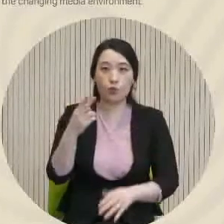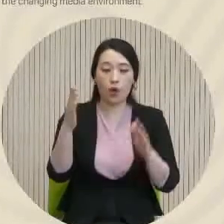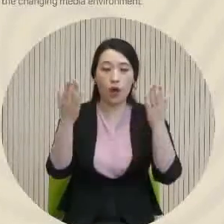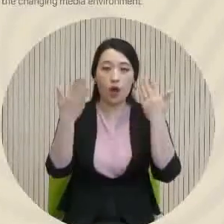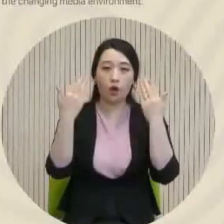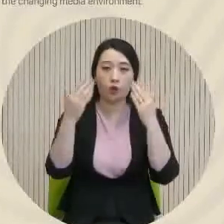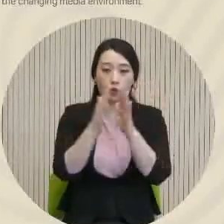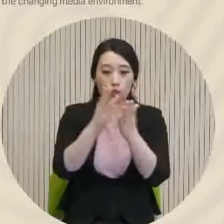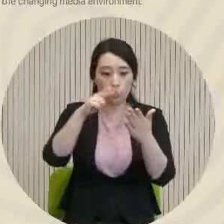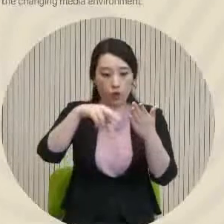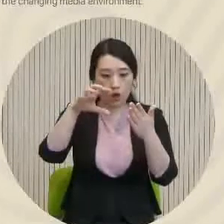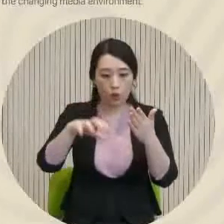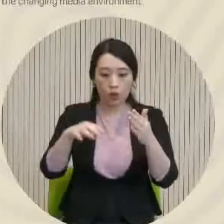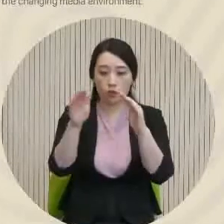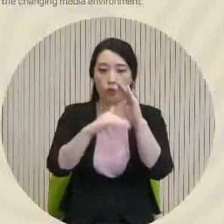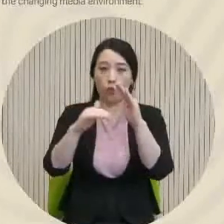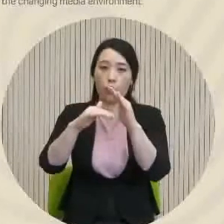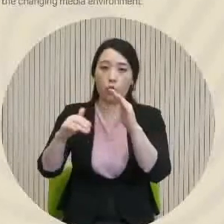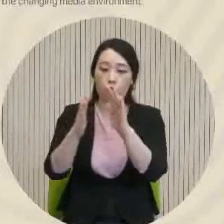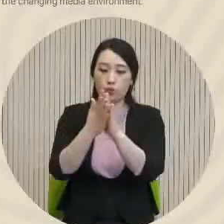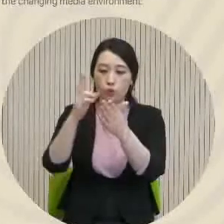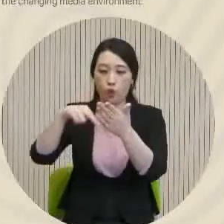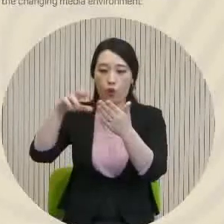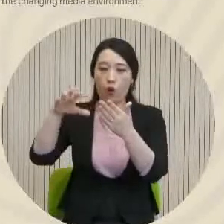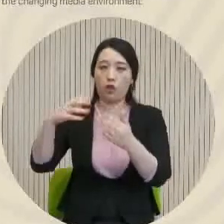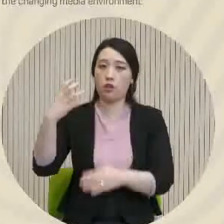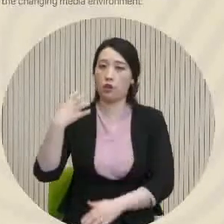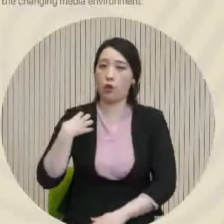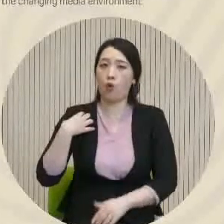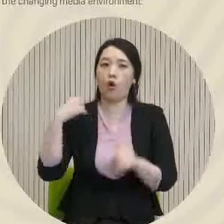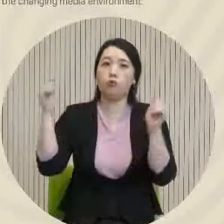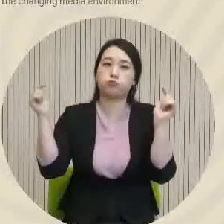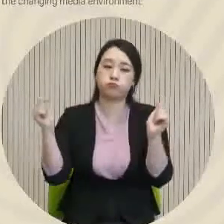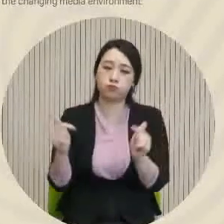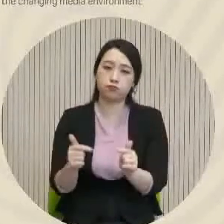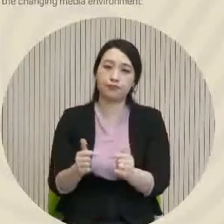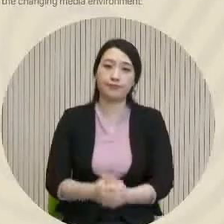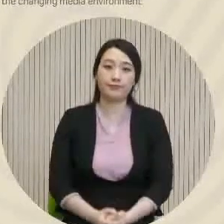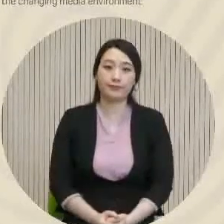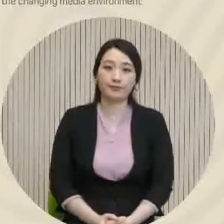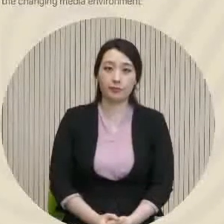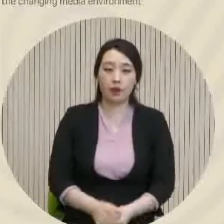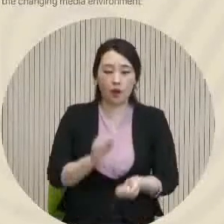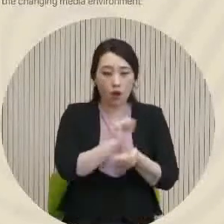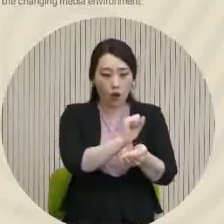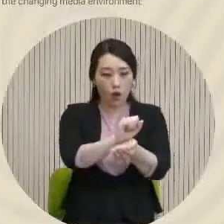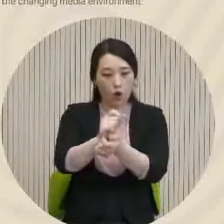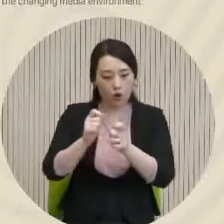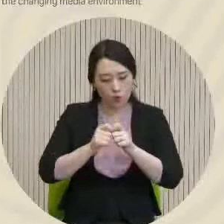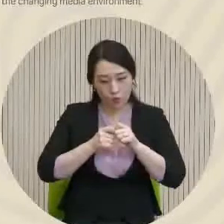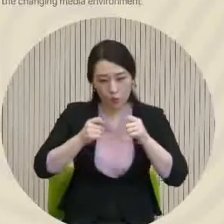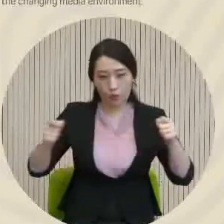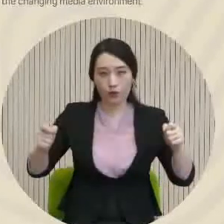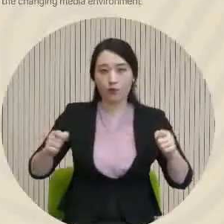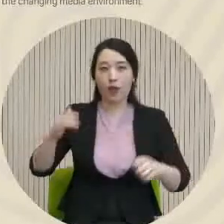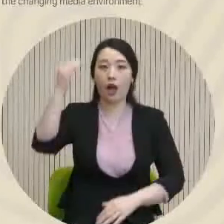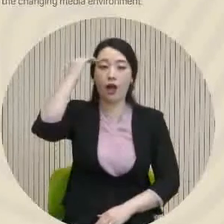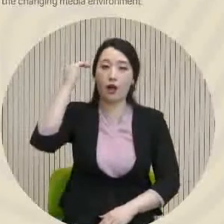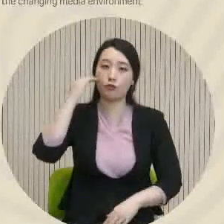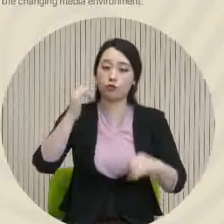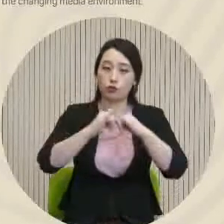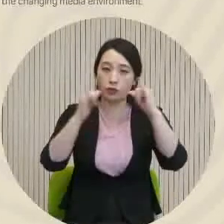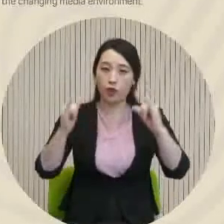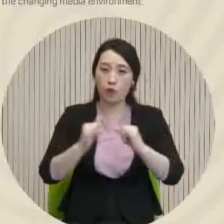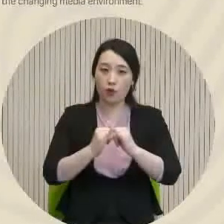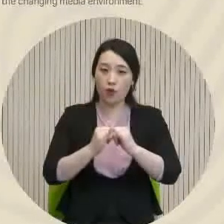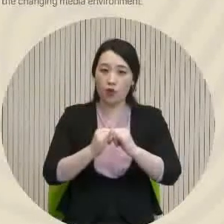So the roles of the school and the school library and the public library were contracted. We are witnessing the prolongation of